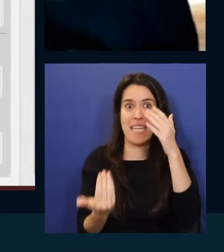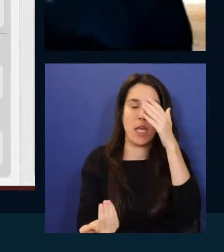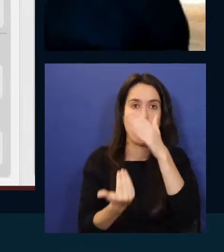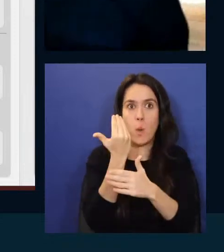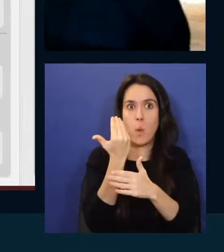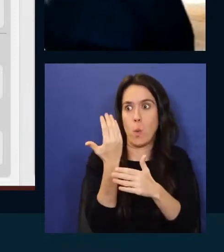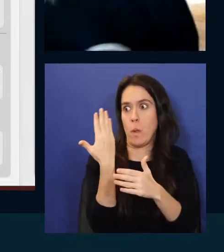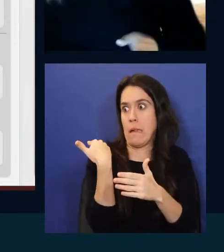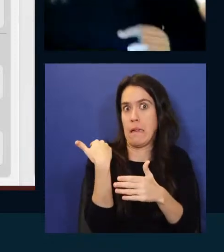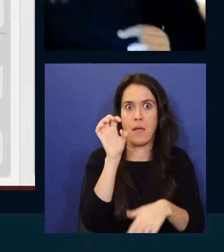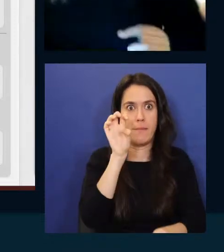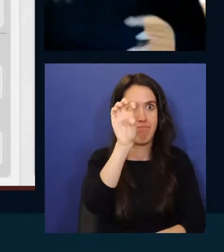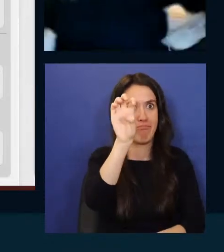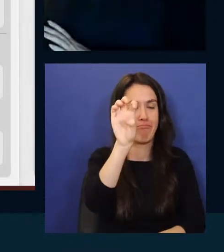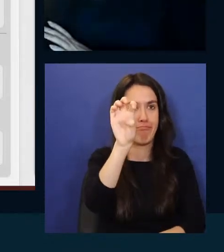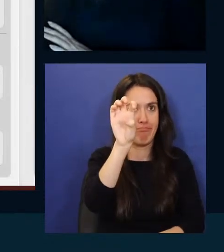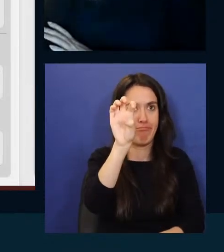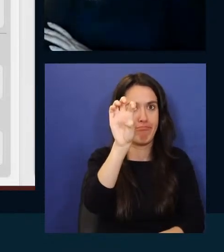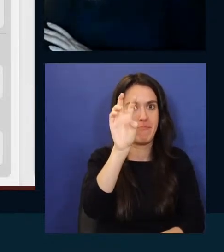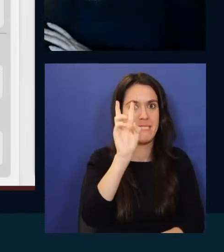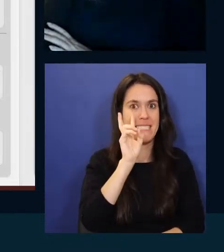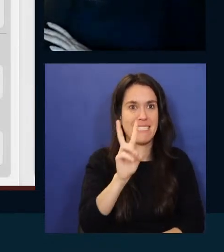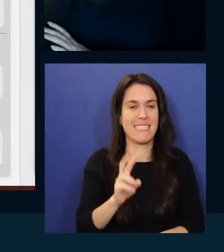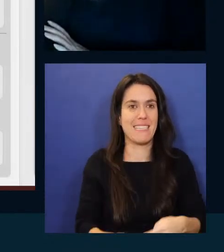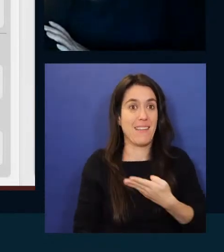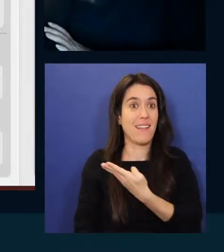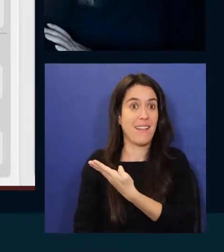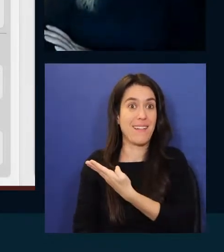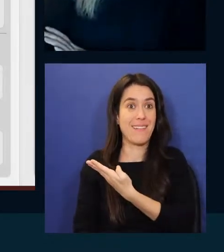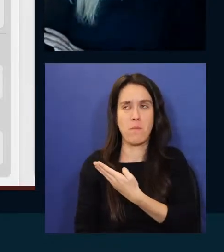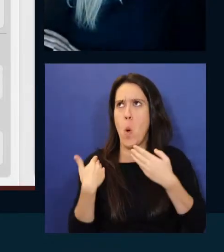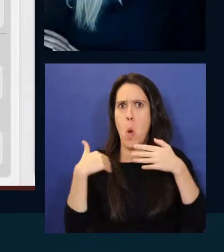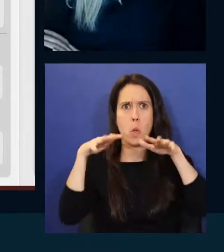thing it came back in October.